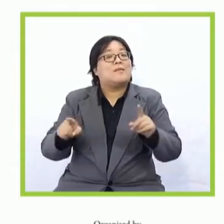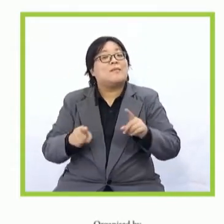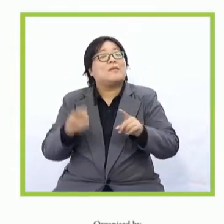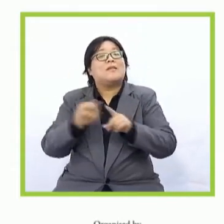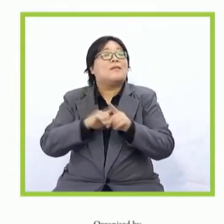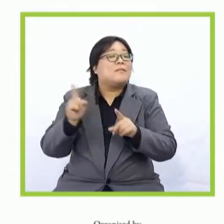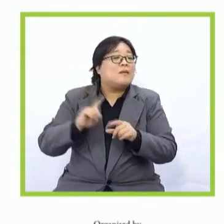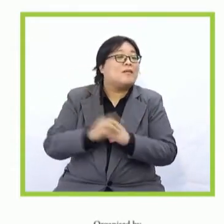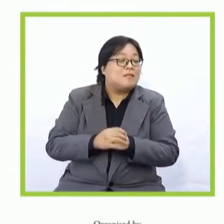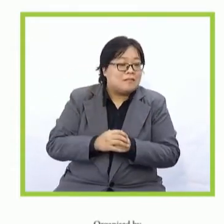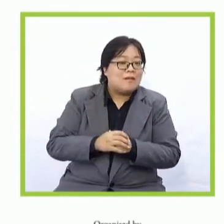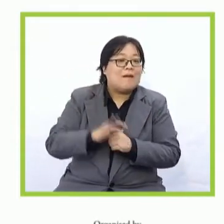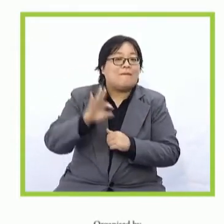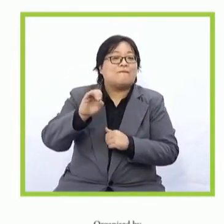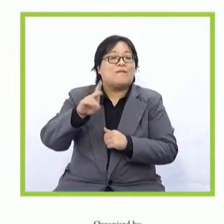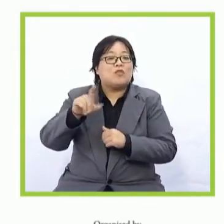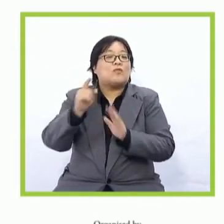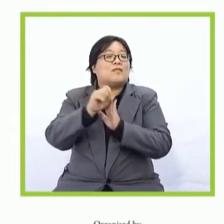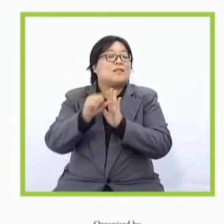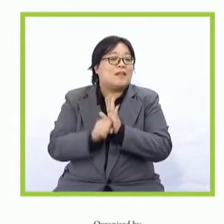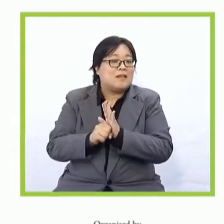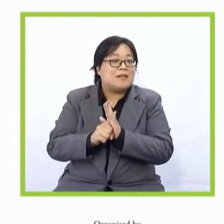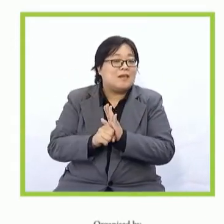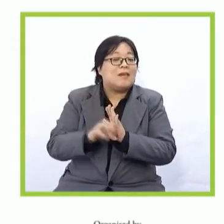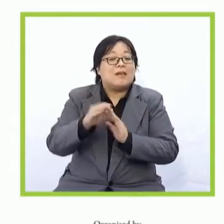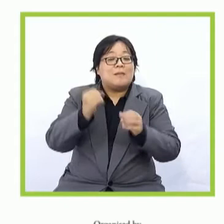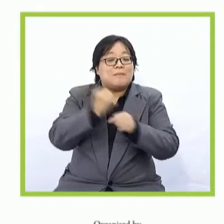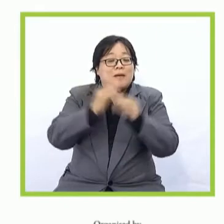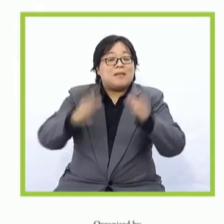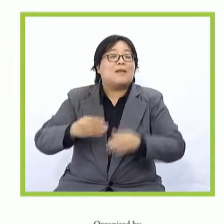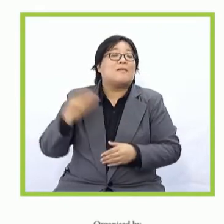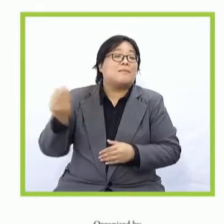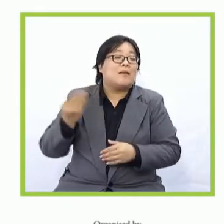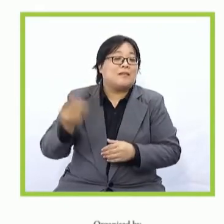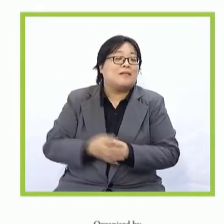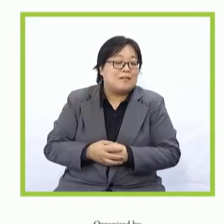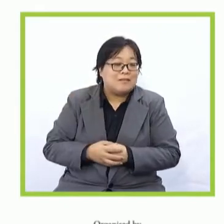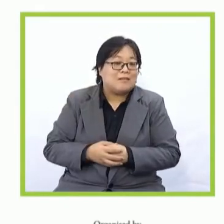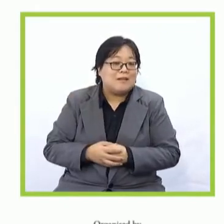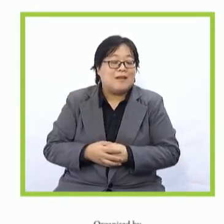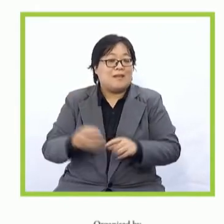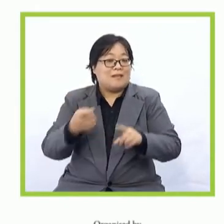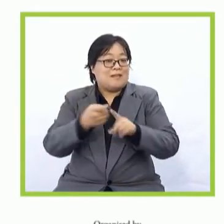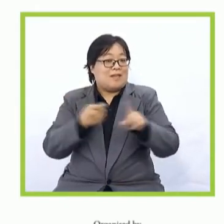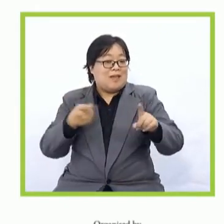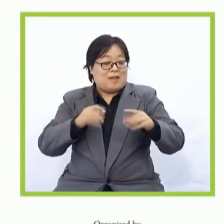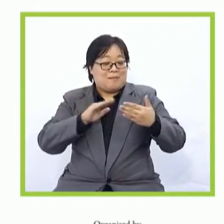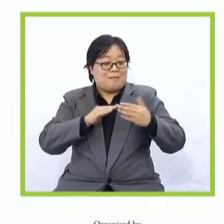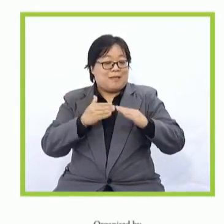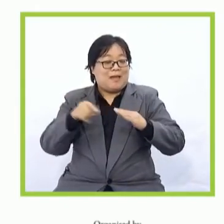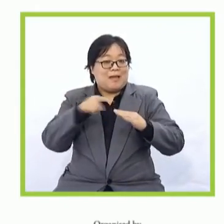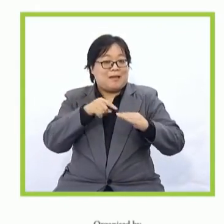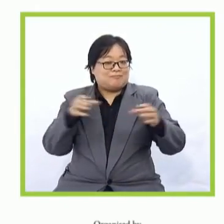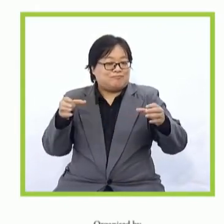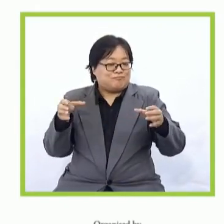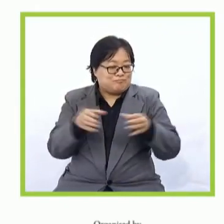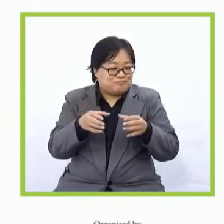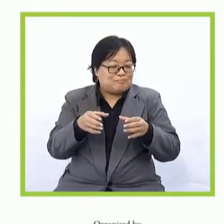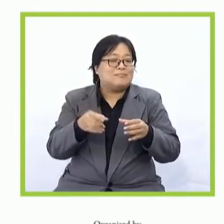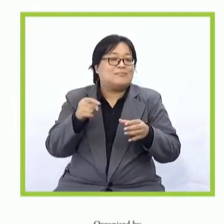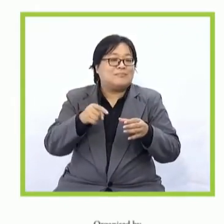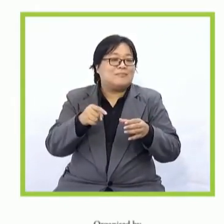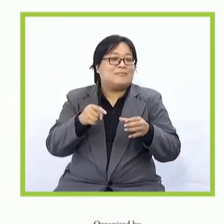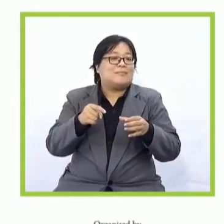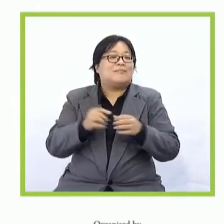cruel, feudal state. But ordinary workers from the towns, together with the